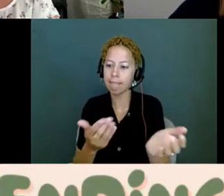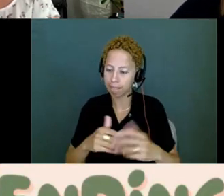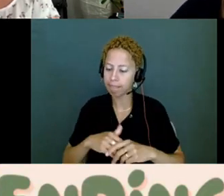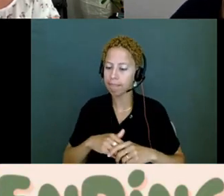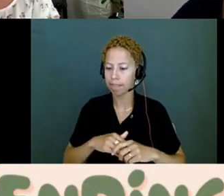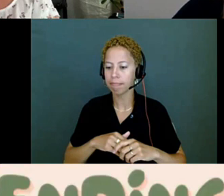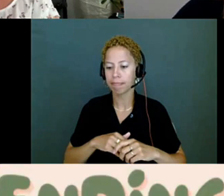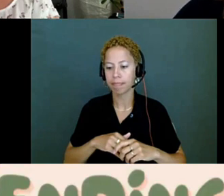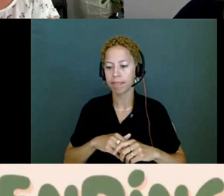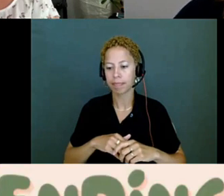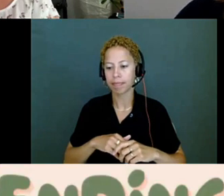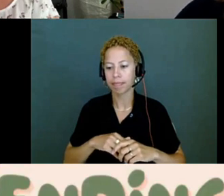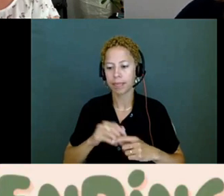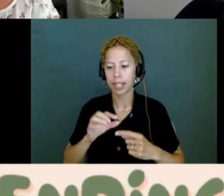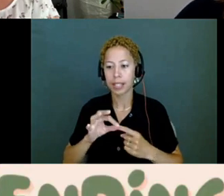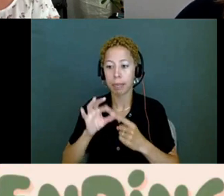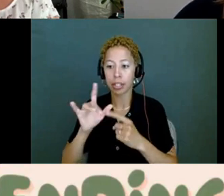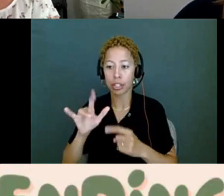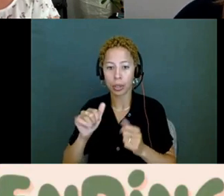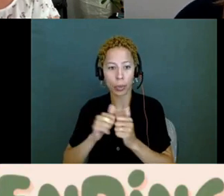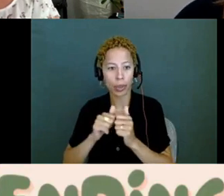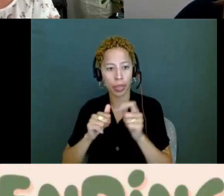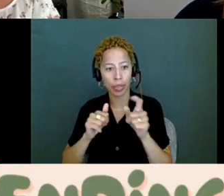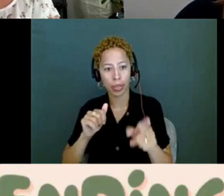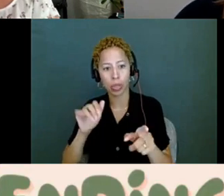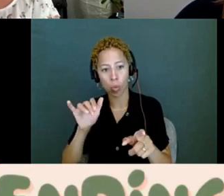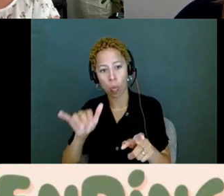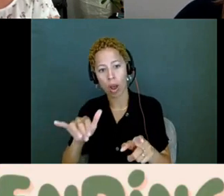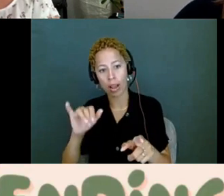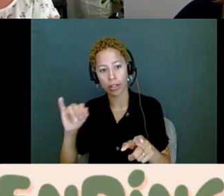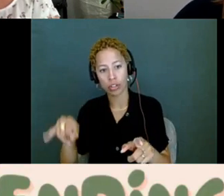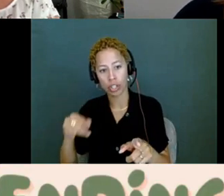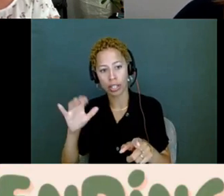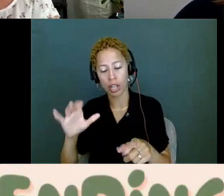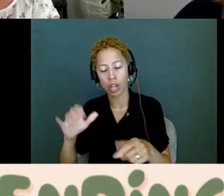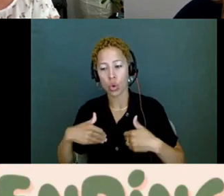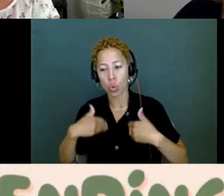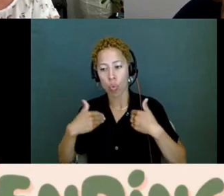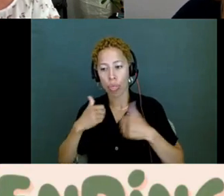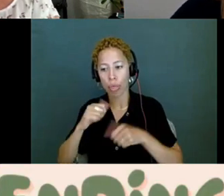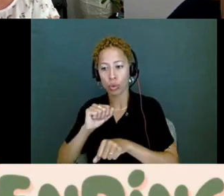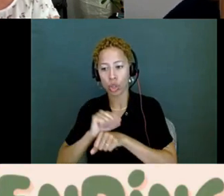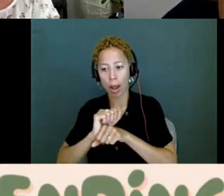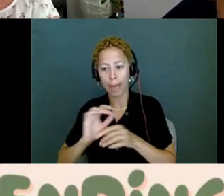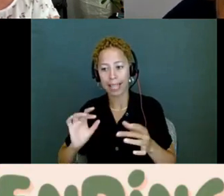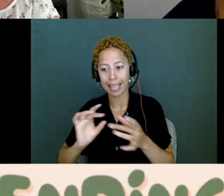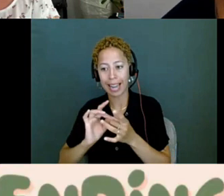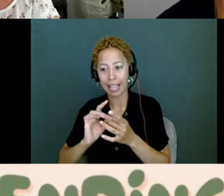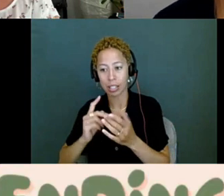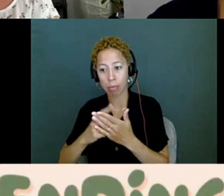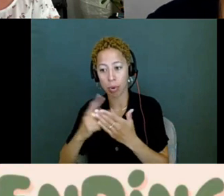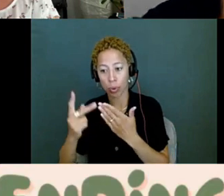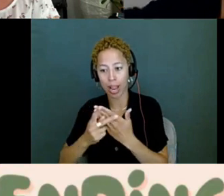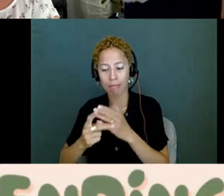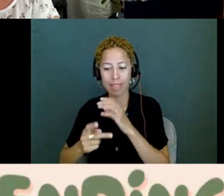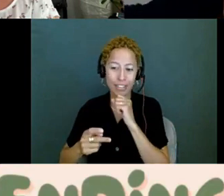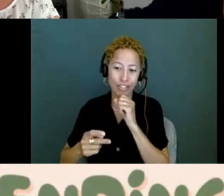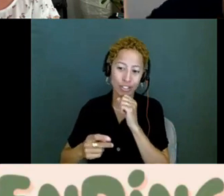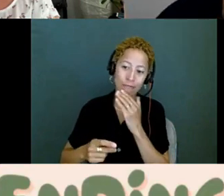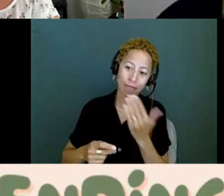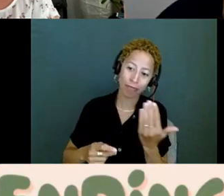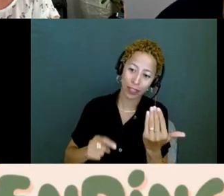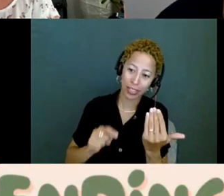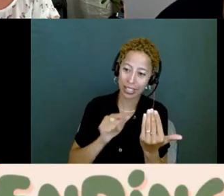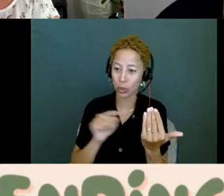I'm especially with this YJC and YJCS program, the Youth Job Connect program, where I'm dealing with like between the ages of 15